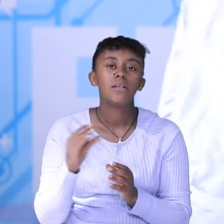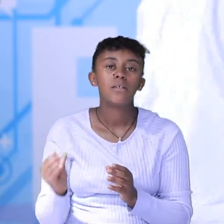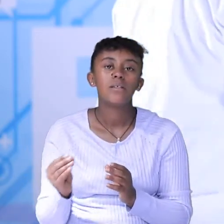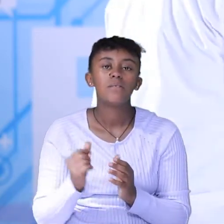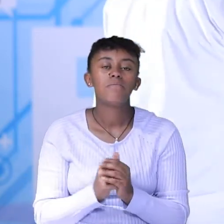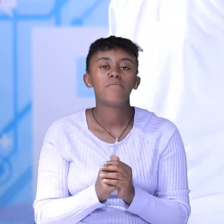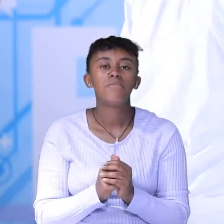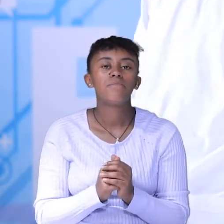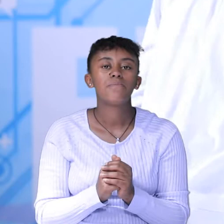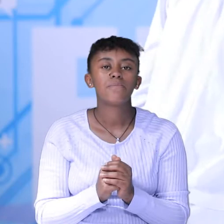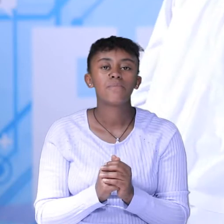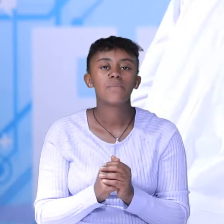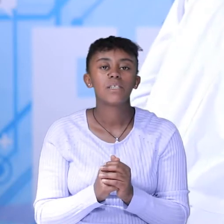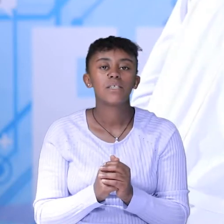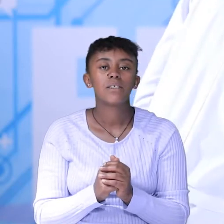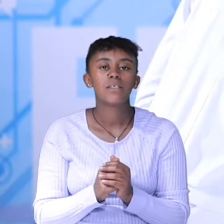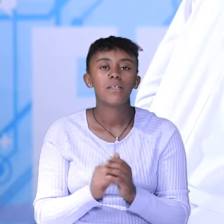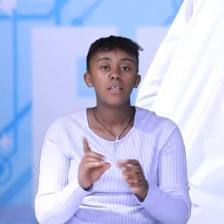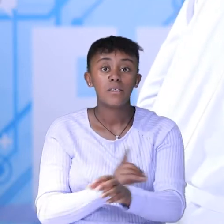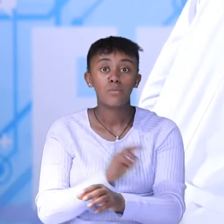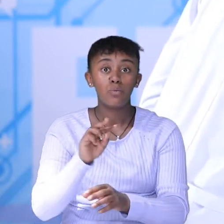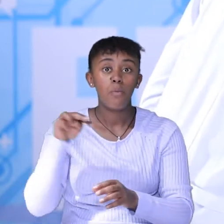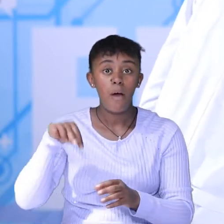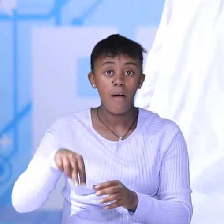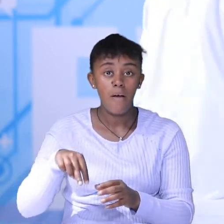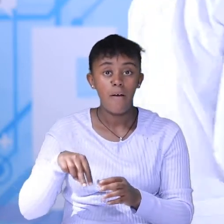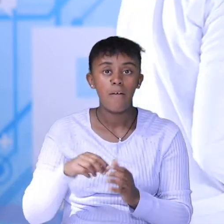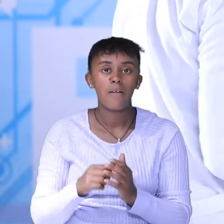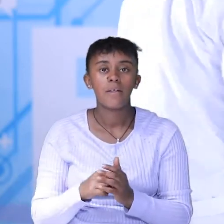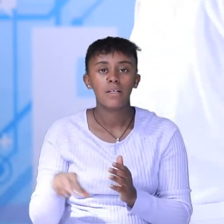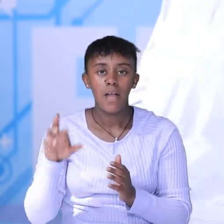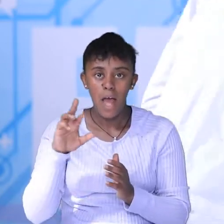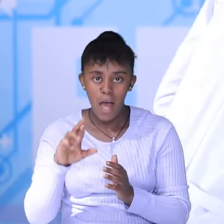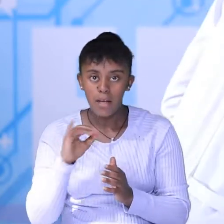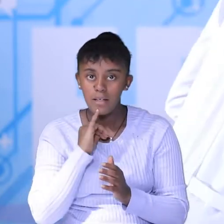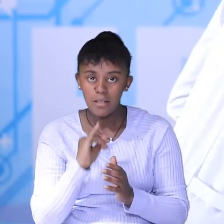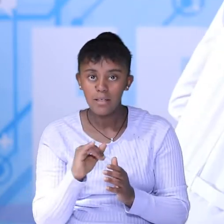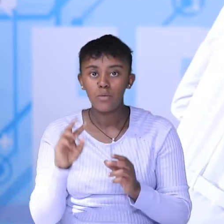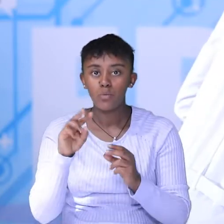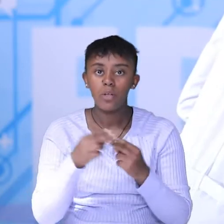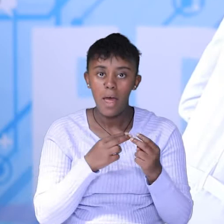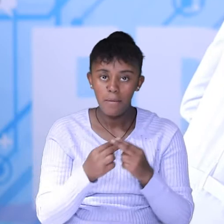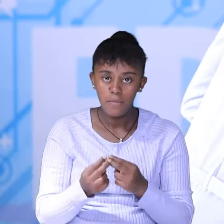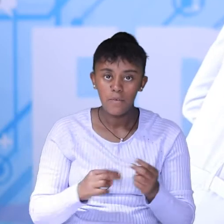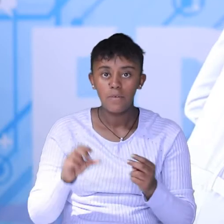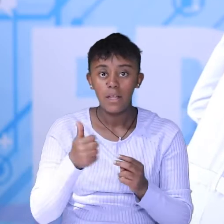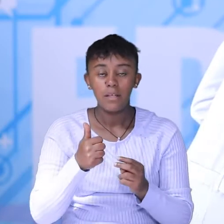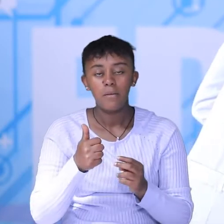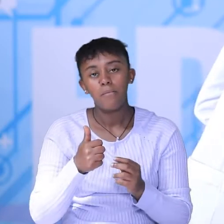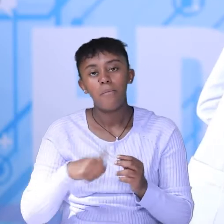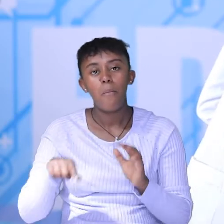you have the distance 2 pi. And the distance r is 2 times 10 to the power